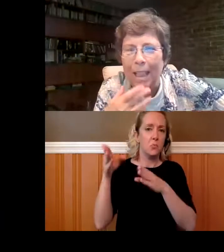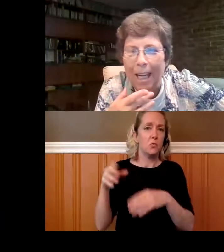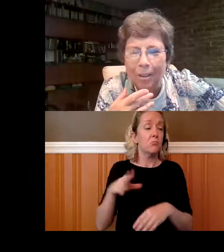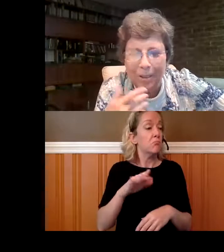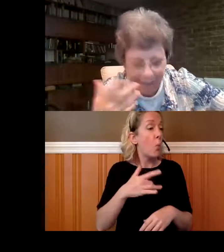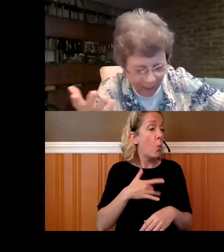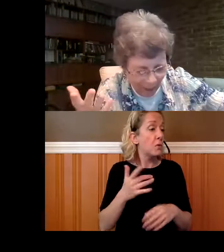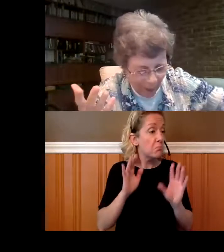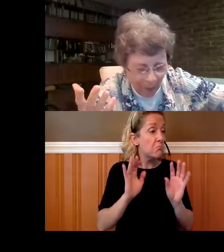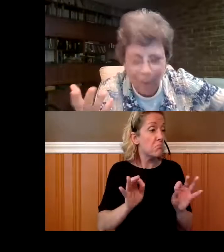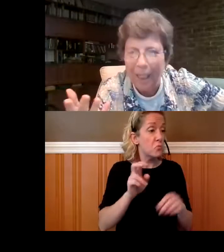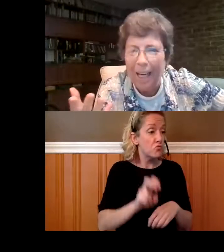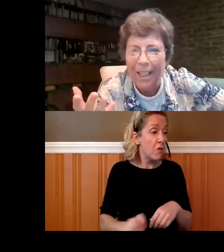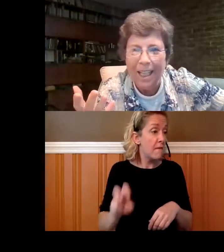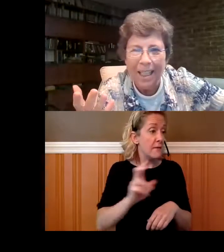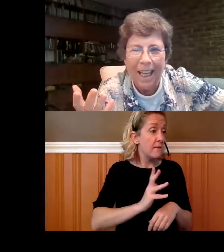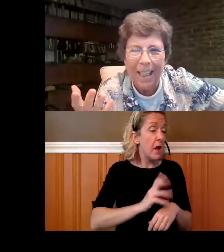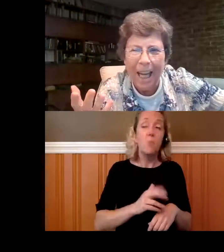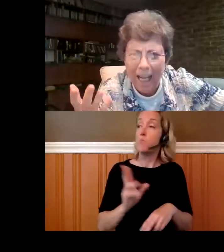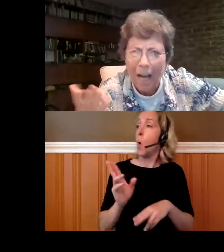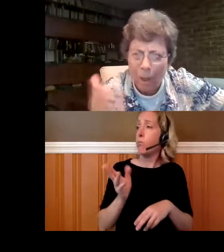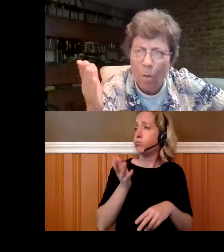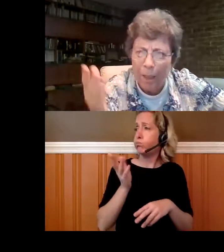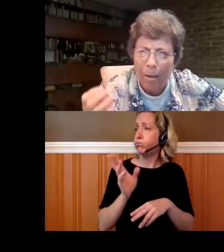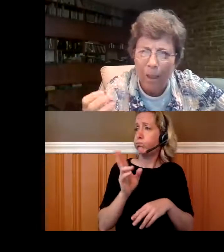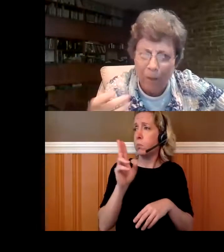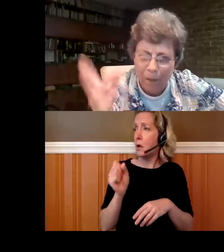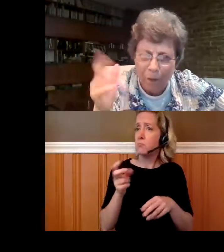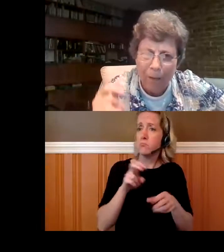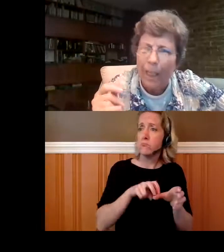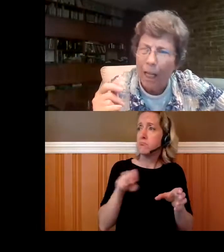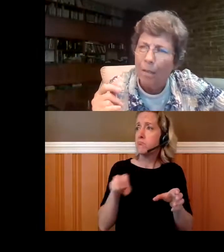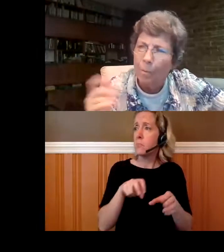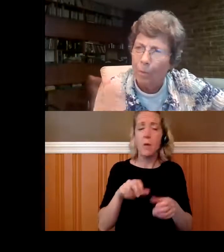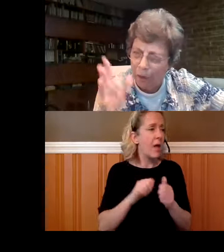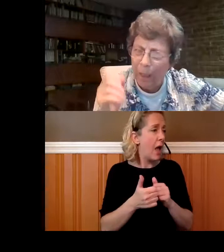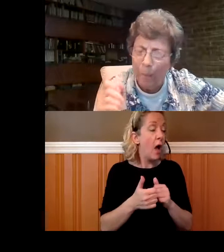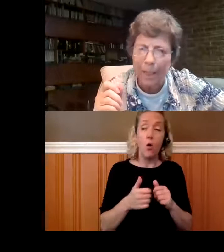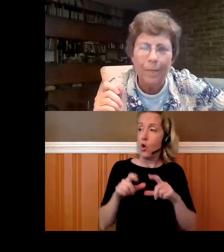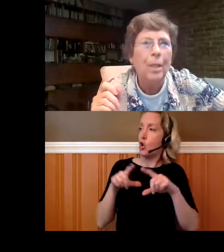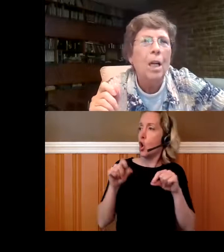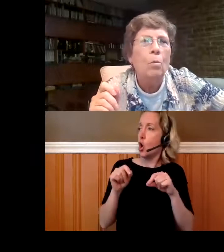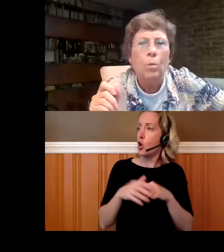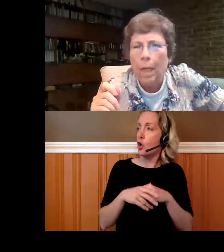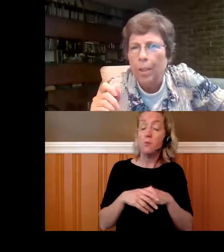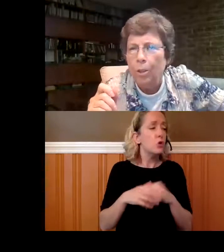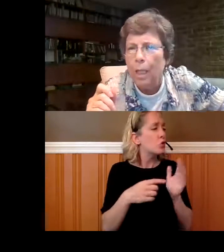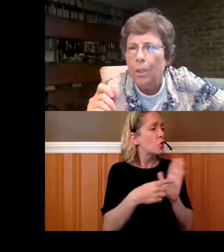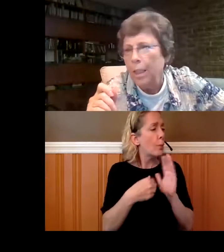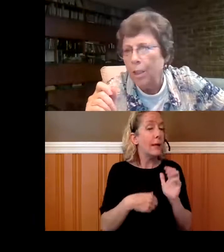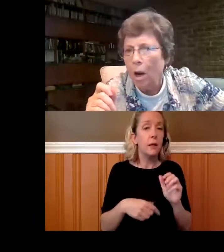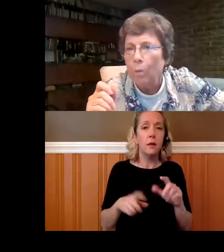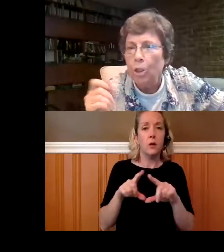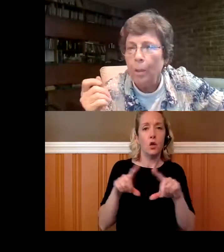going? Traveling? Yeah, I'm using the bus. Well, how do you do it? I use these cards. Well, show me your card. He pulled out the card that he would use to